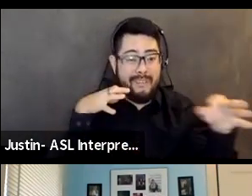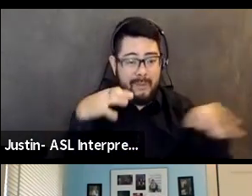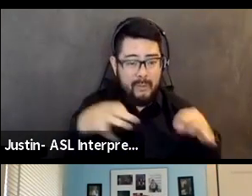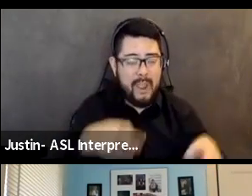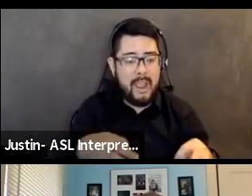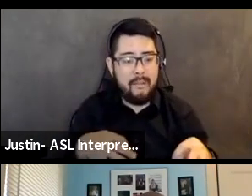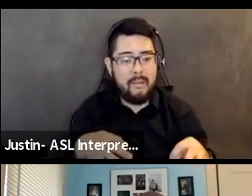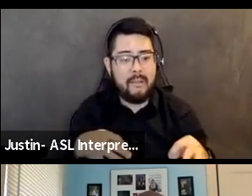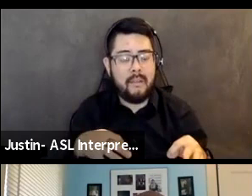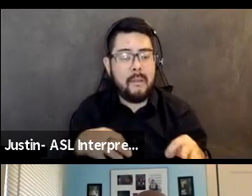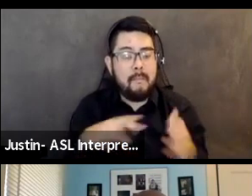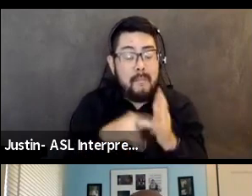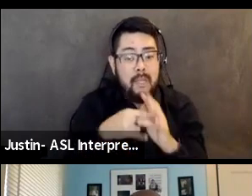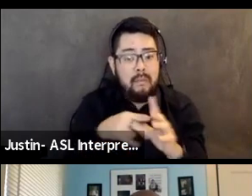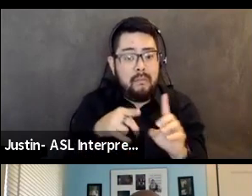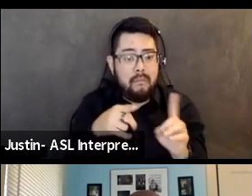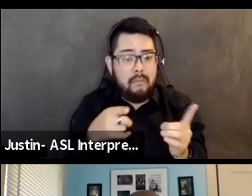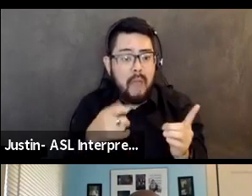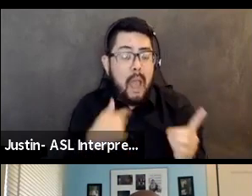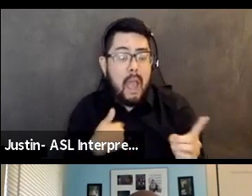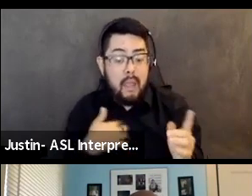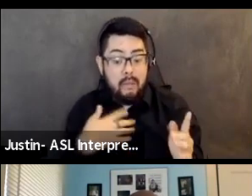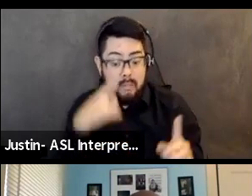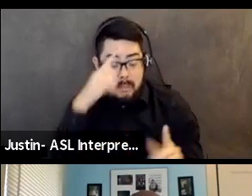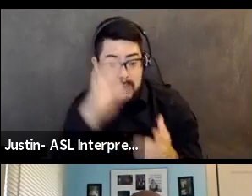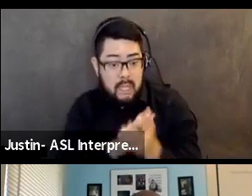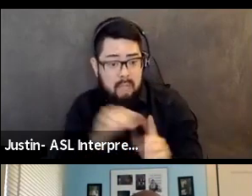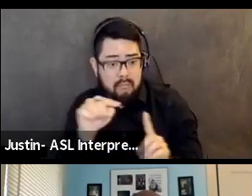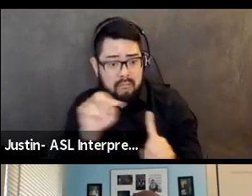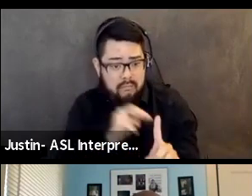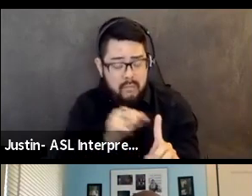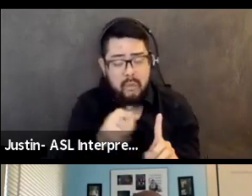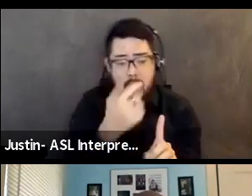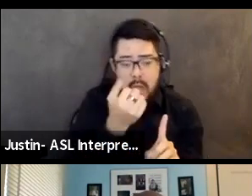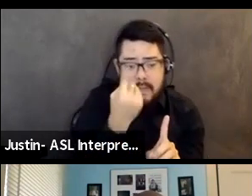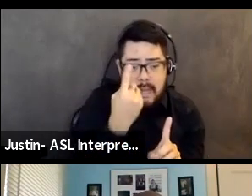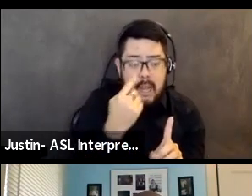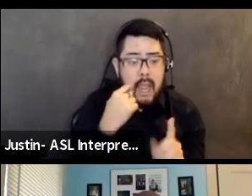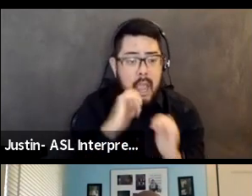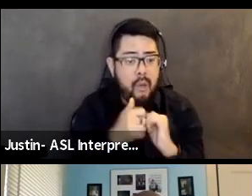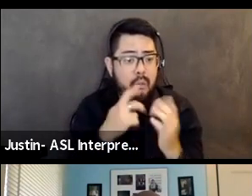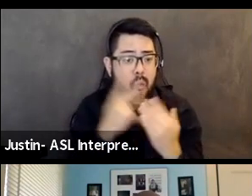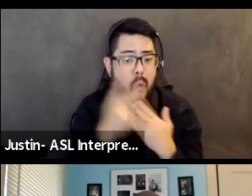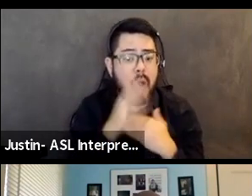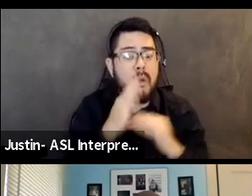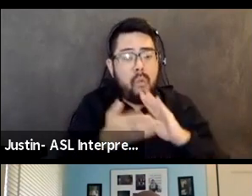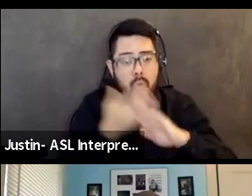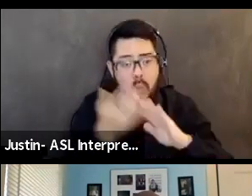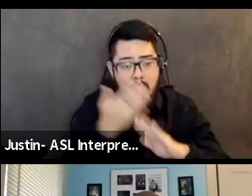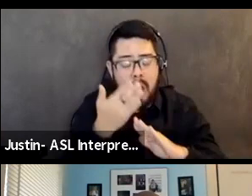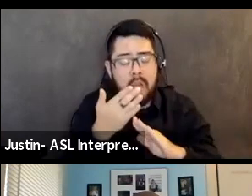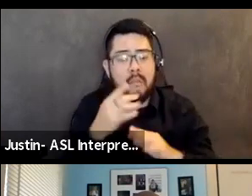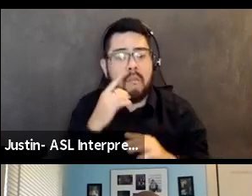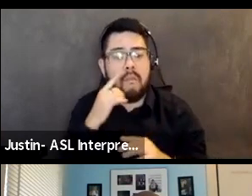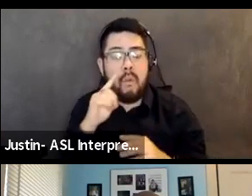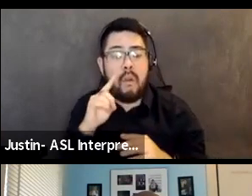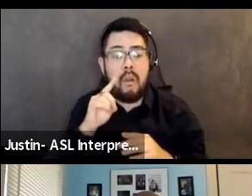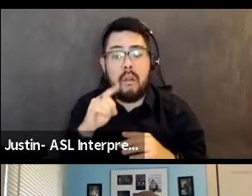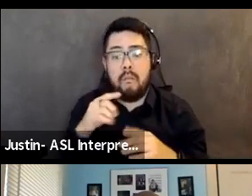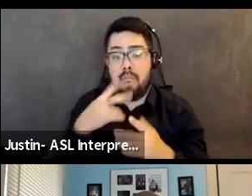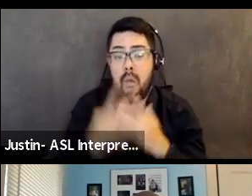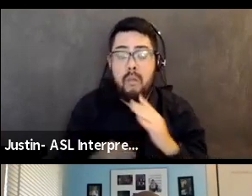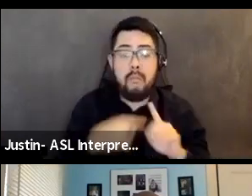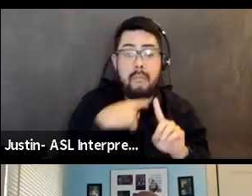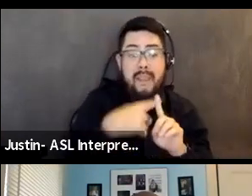as understanding what we know about such programs and how they um how their outcomes positive and negative